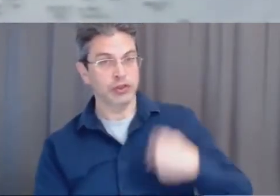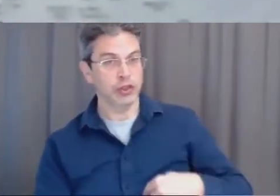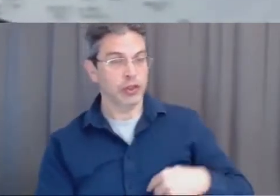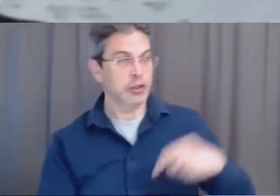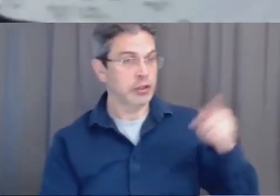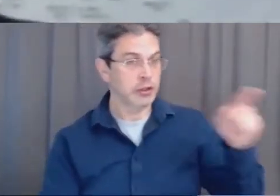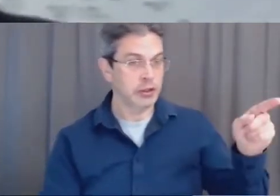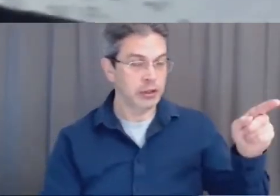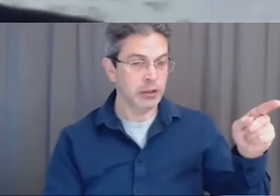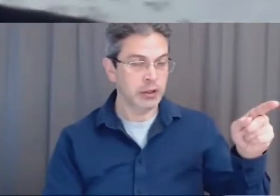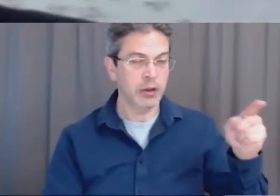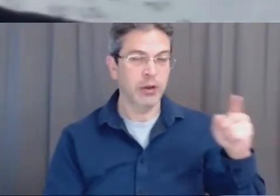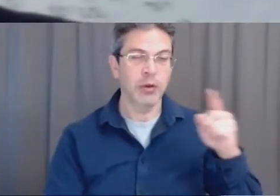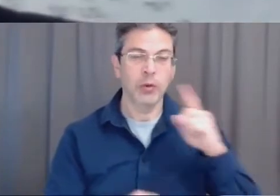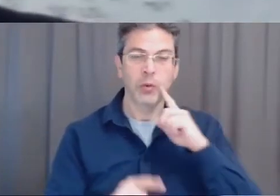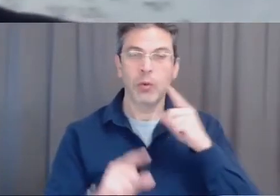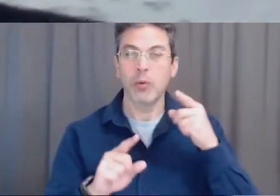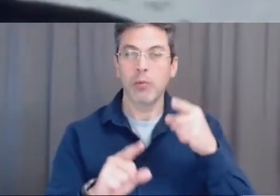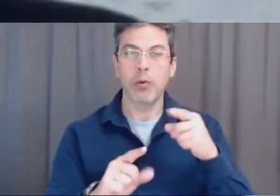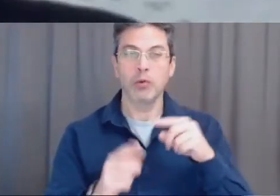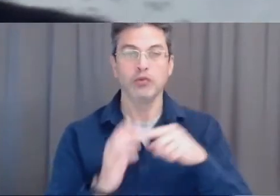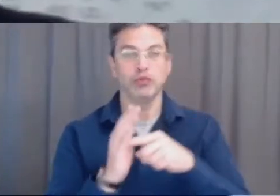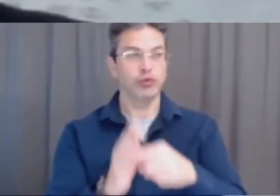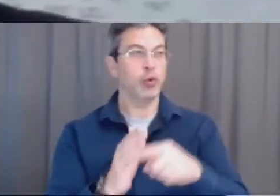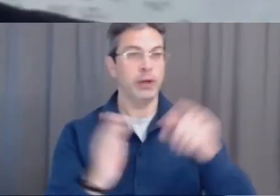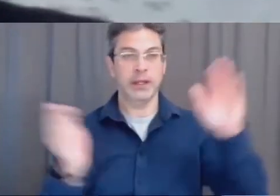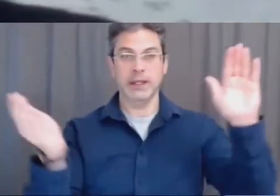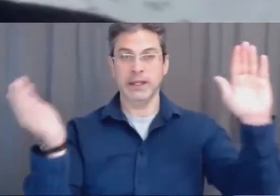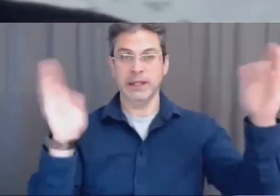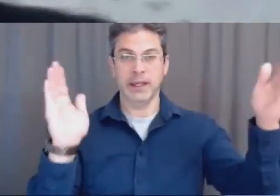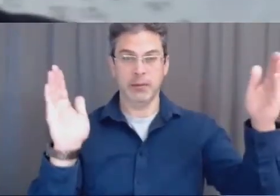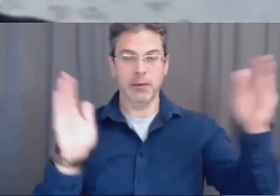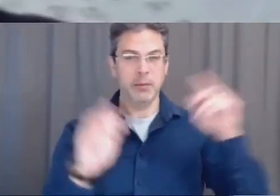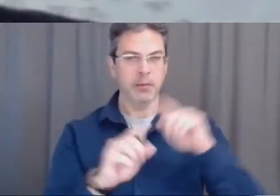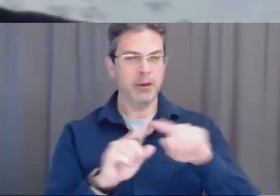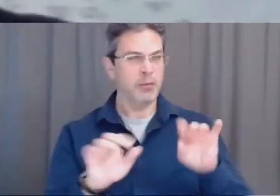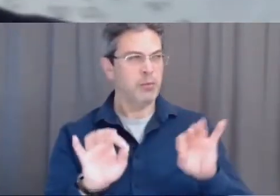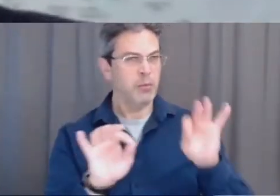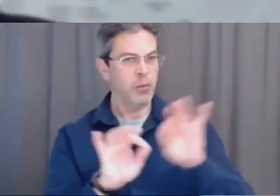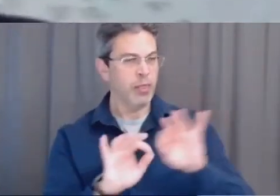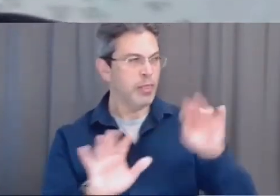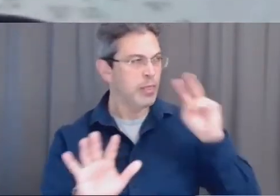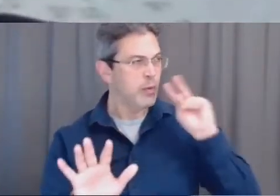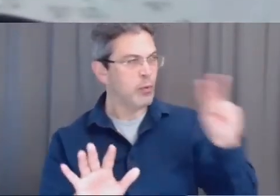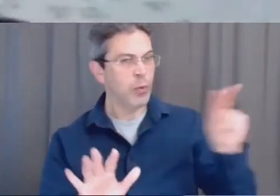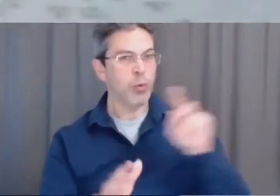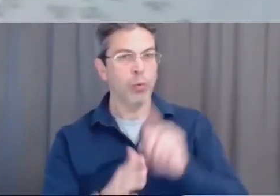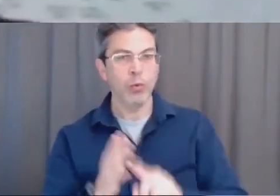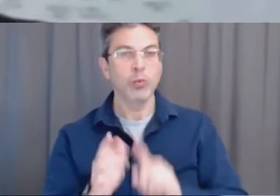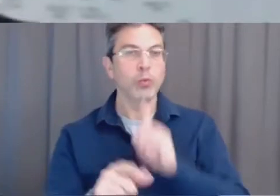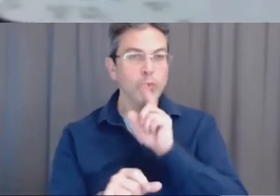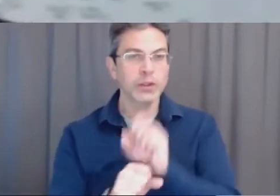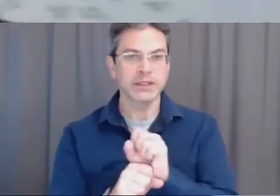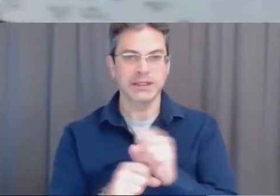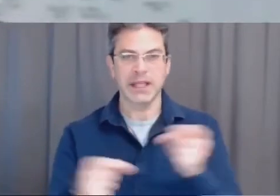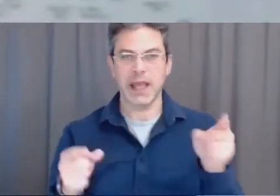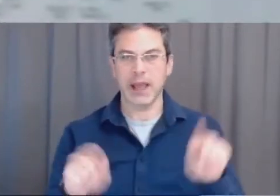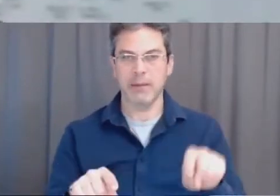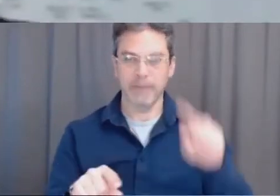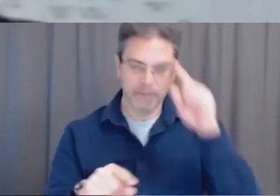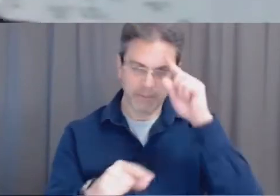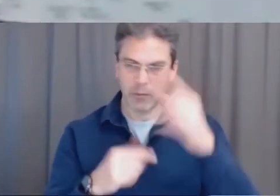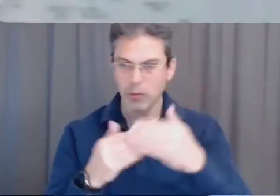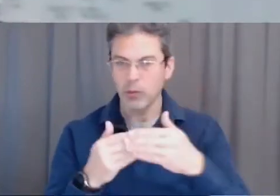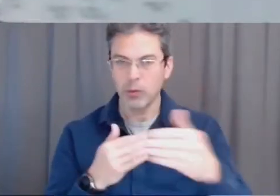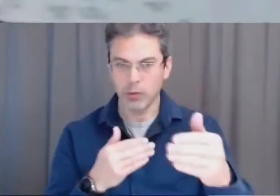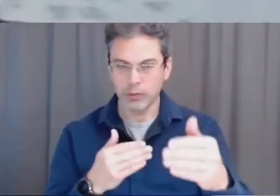and the others, but really having a cold look and a realistic look at what may happen going forward. So some of the readings